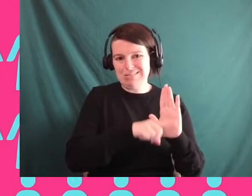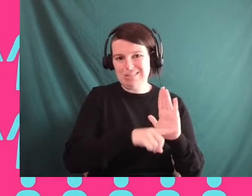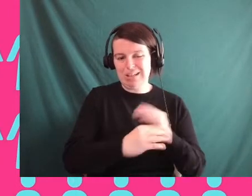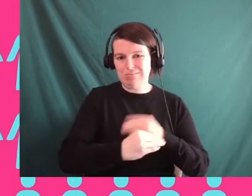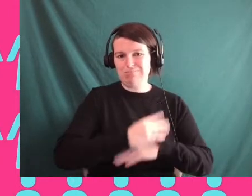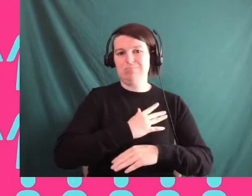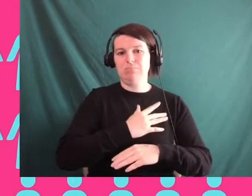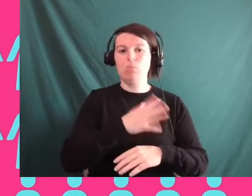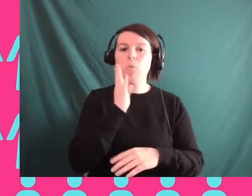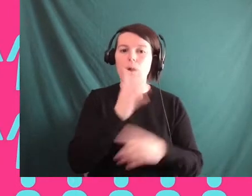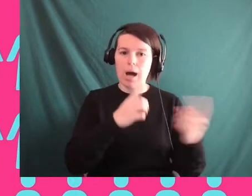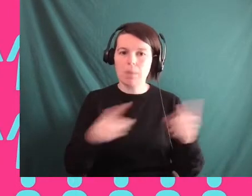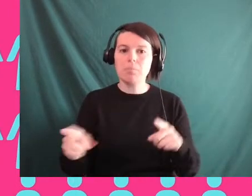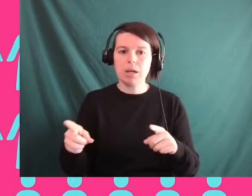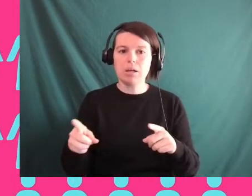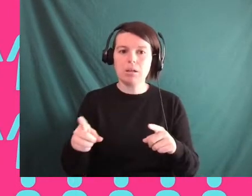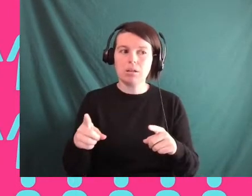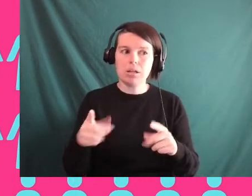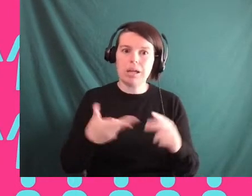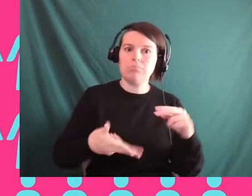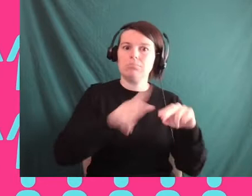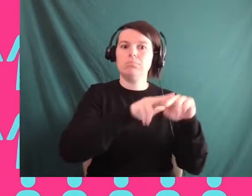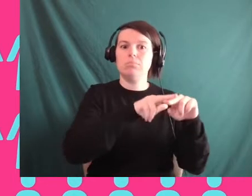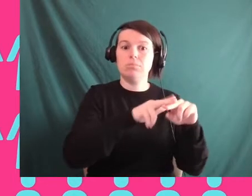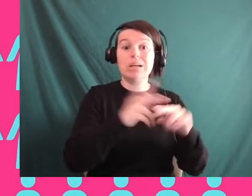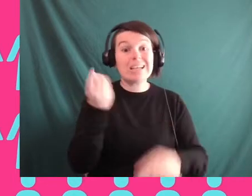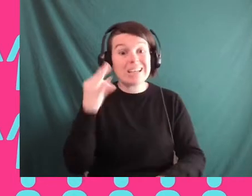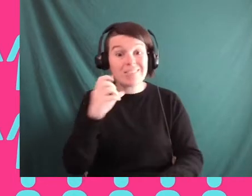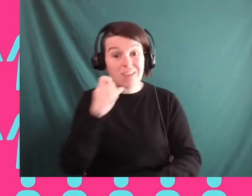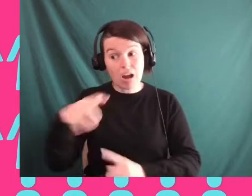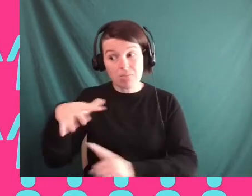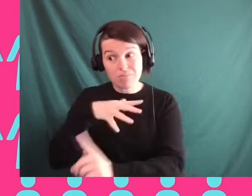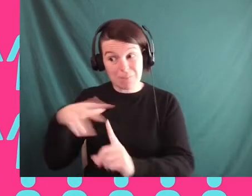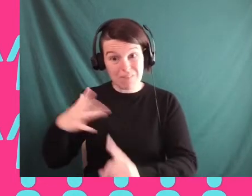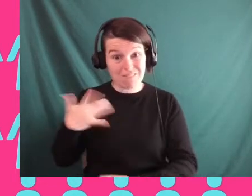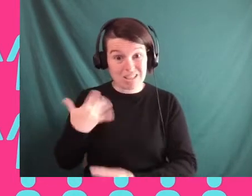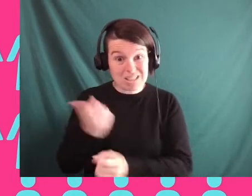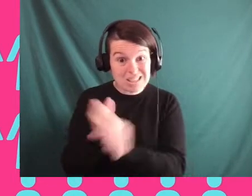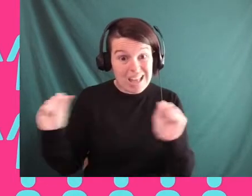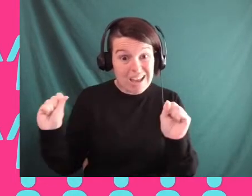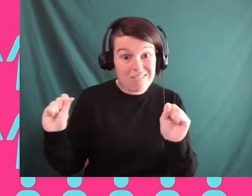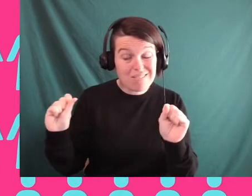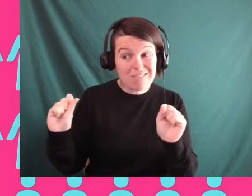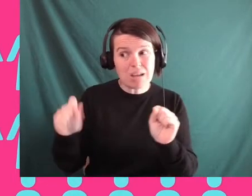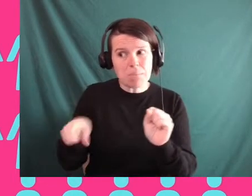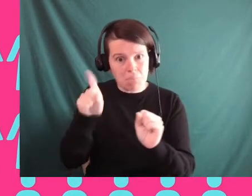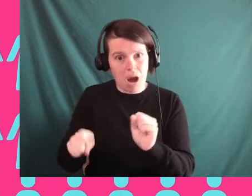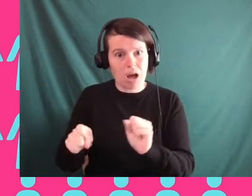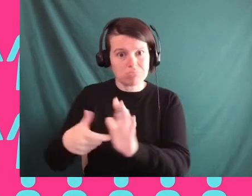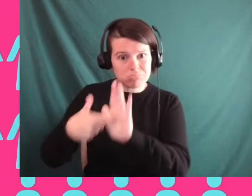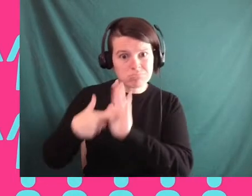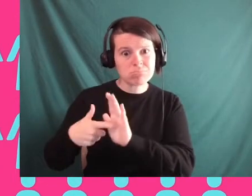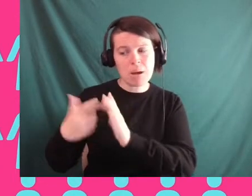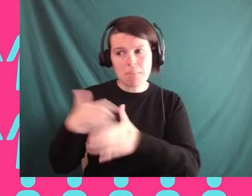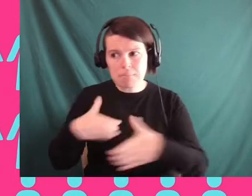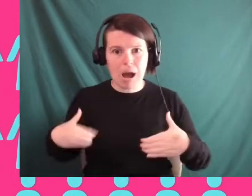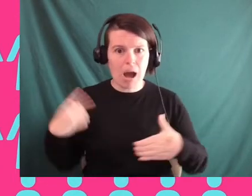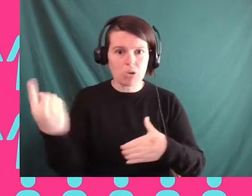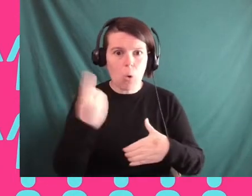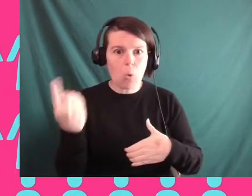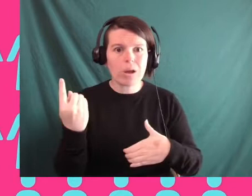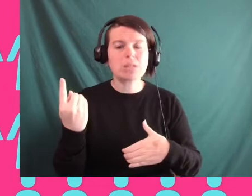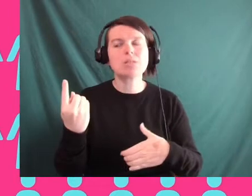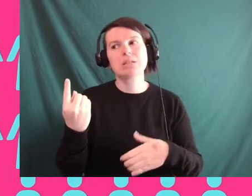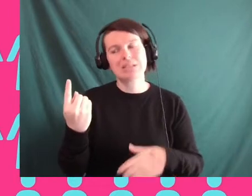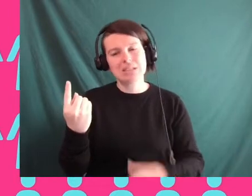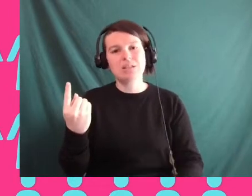is much greater. And if you don't have an environment where you feel safe and not binding, then the likelihood that you're going to wear that binder